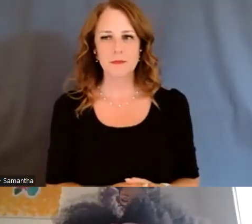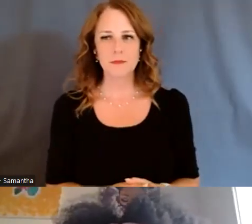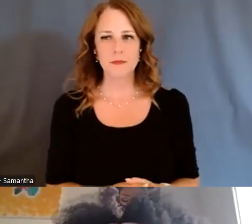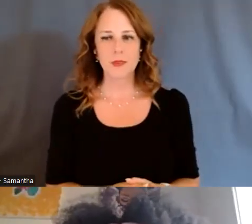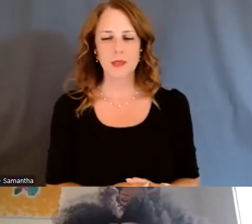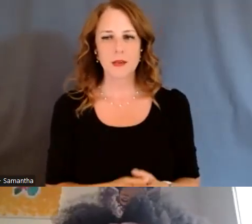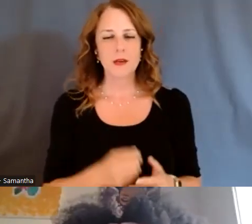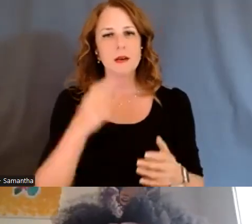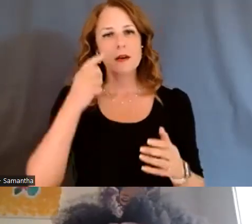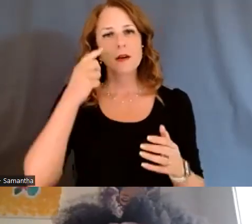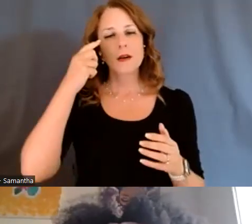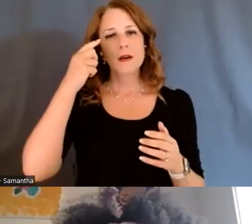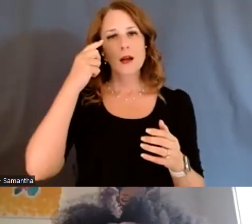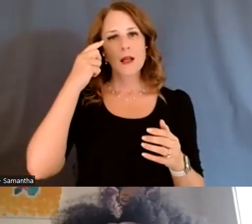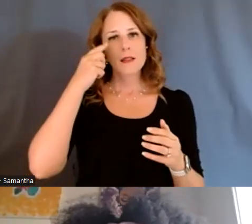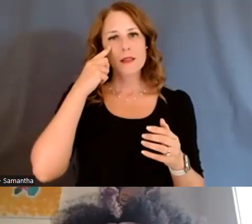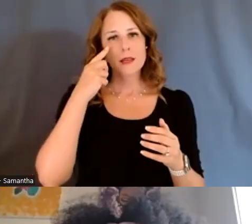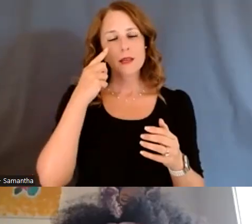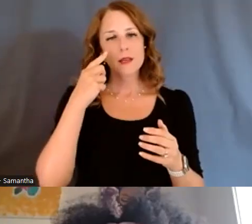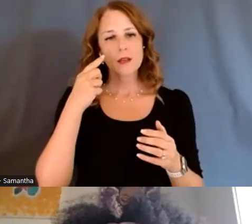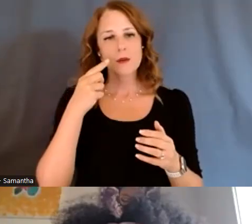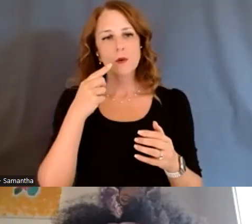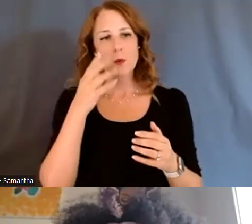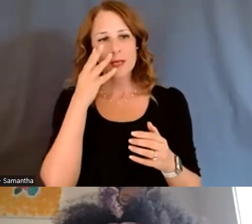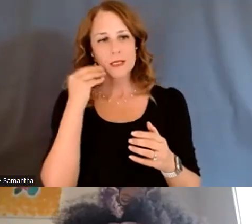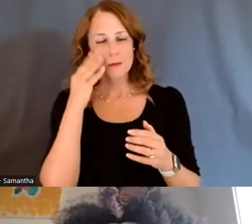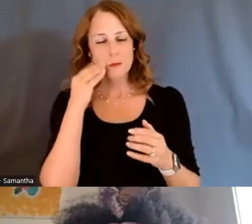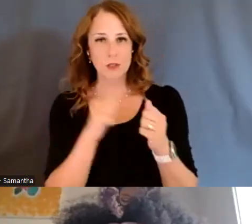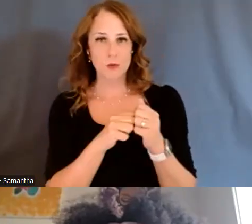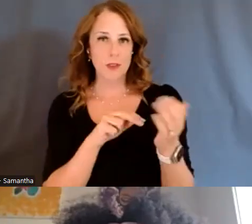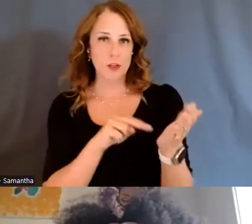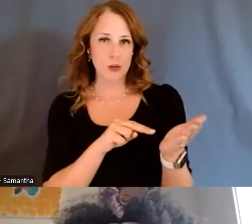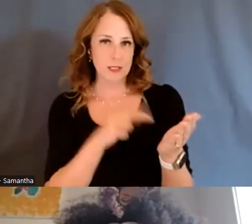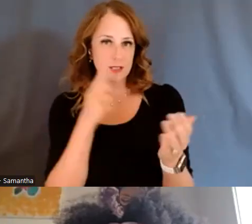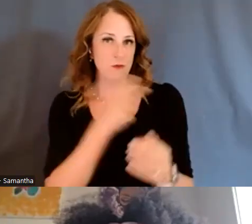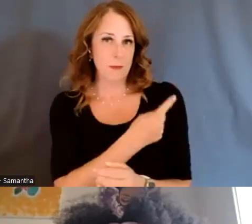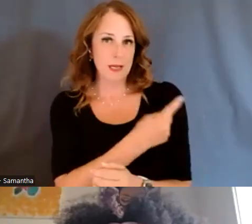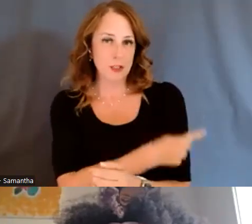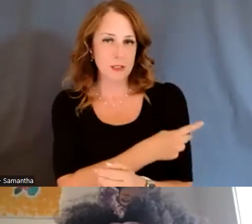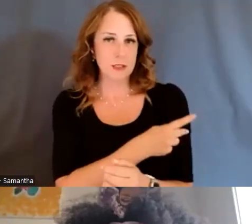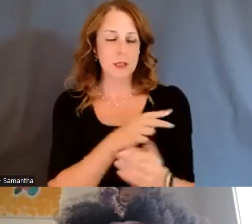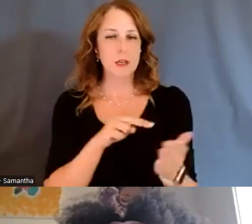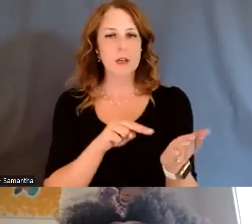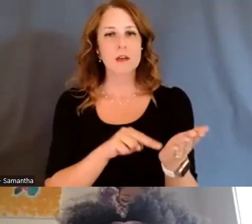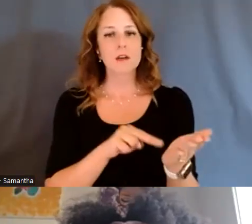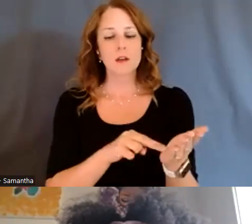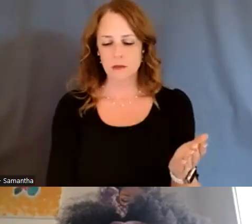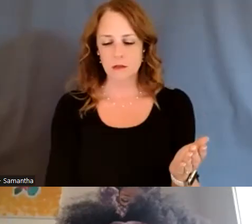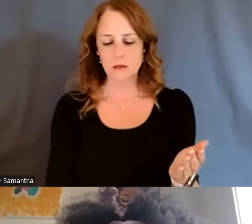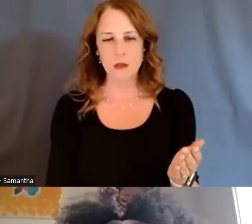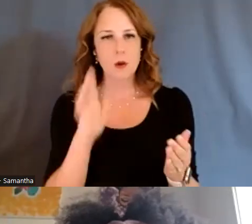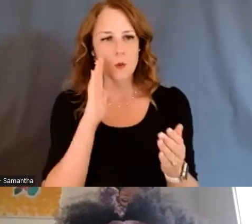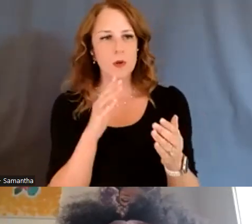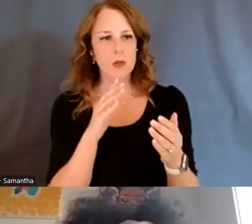patients typically experience with nursing, especially when you're in a hospital setting, is that your nurse forms a relationship with you, they